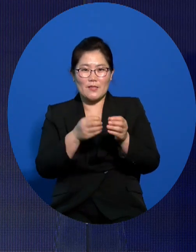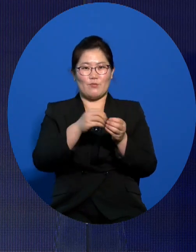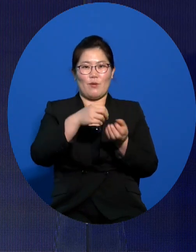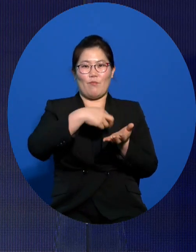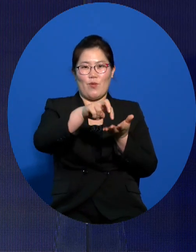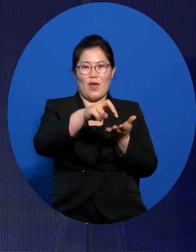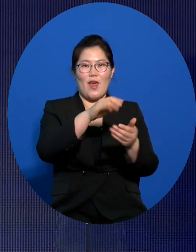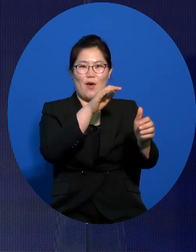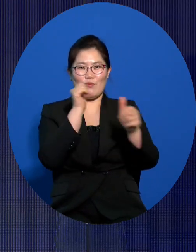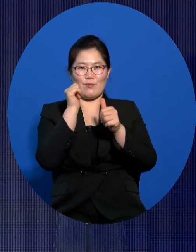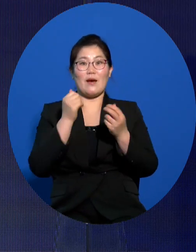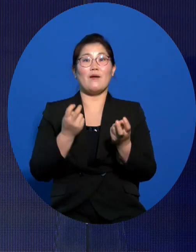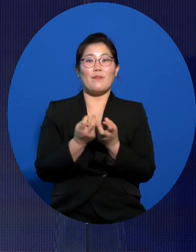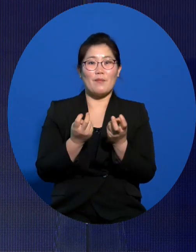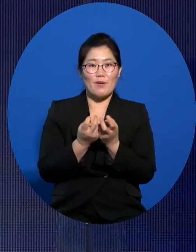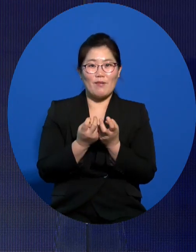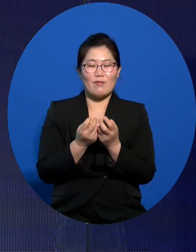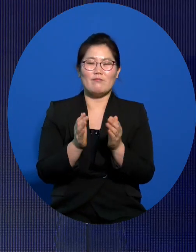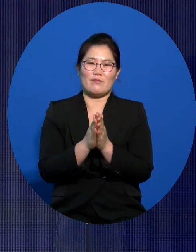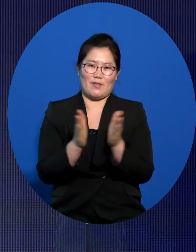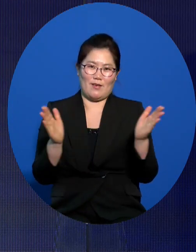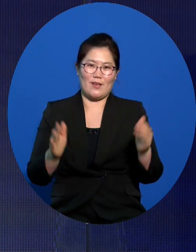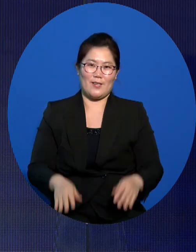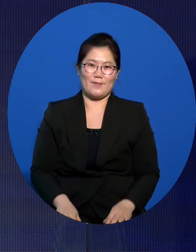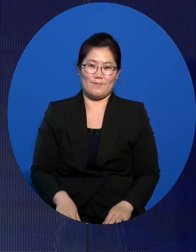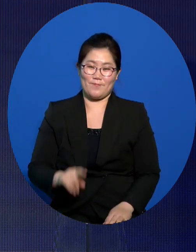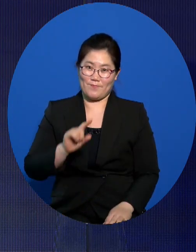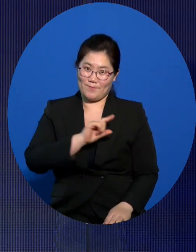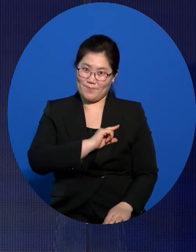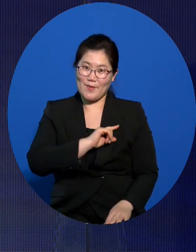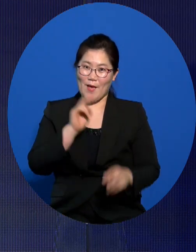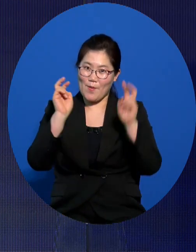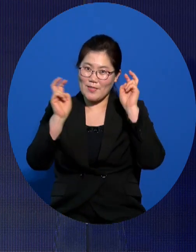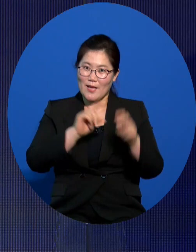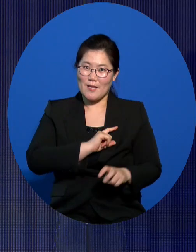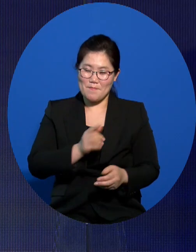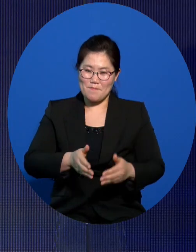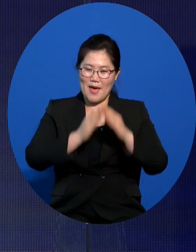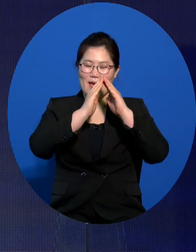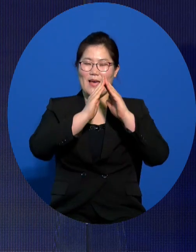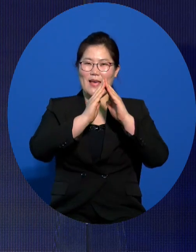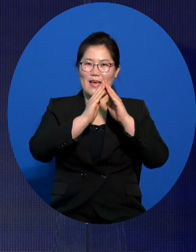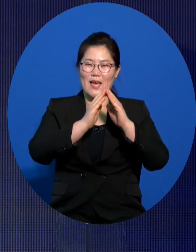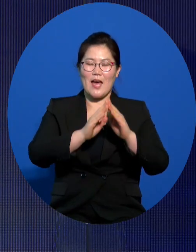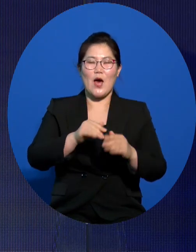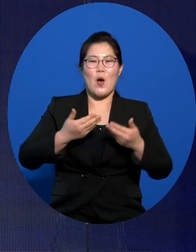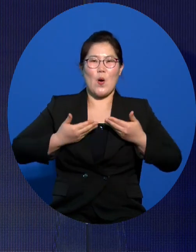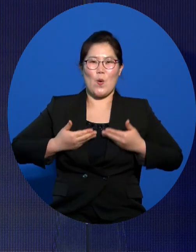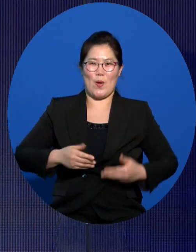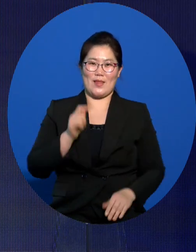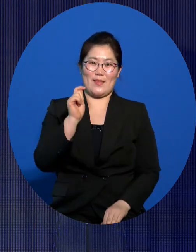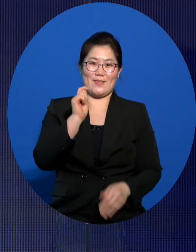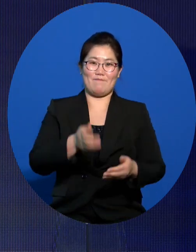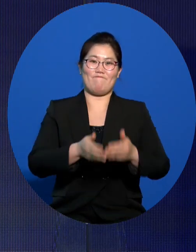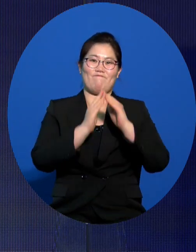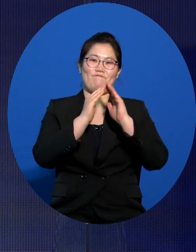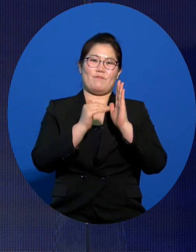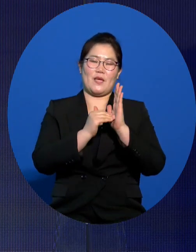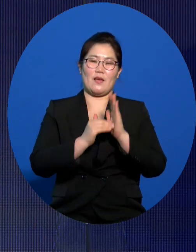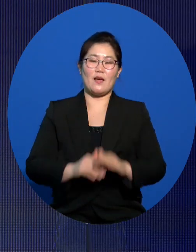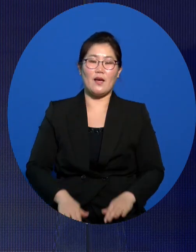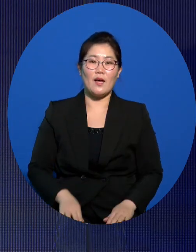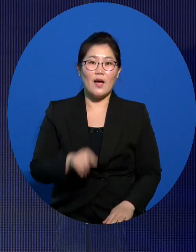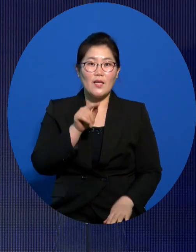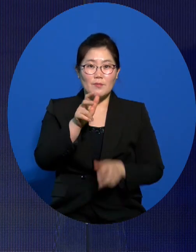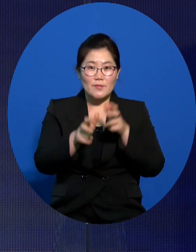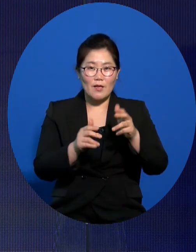taxis could be serviced and people could call taxis. So we started the